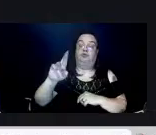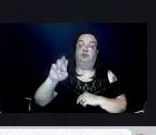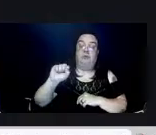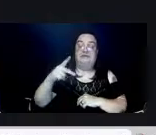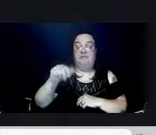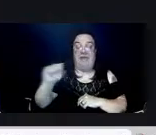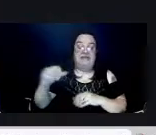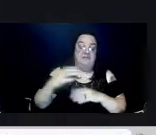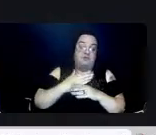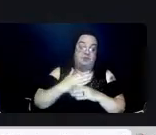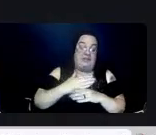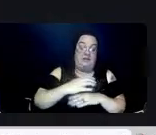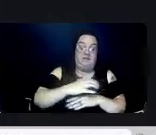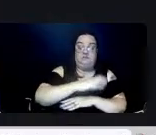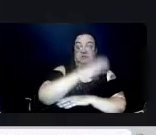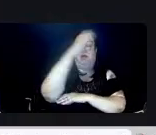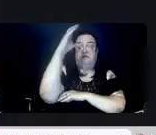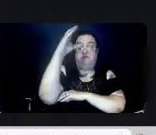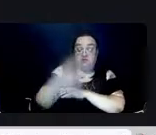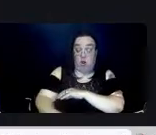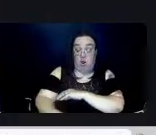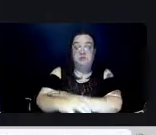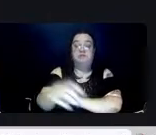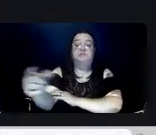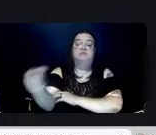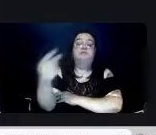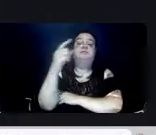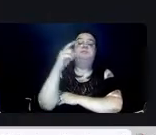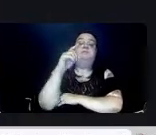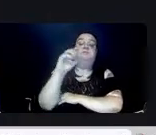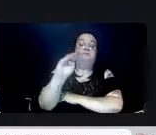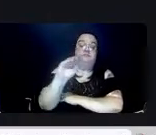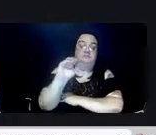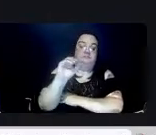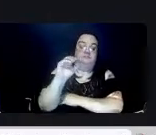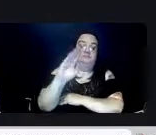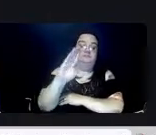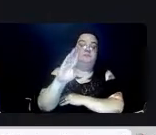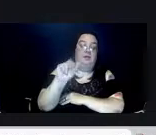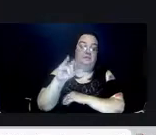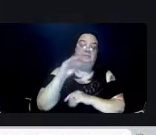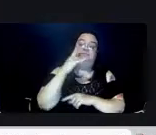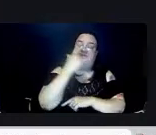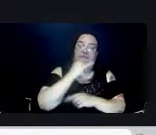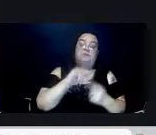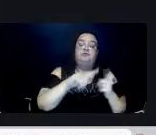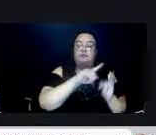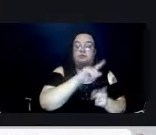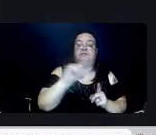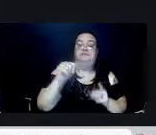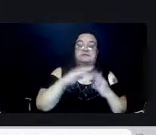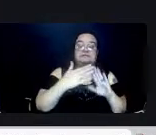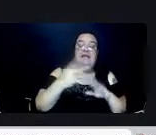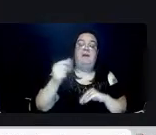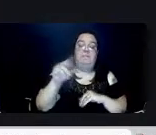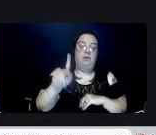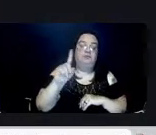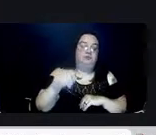Correct? Similar to Town Park, we do have closed at dusk, but it's utilized a lot at